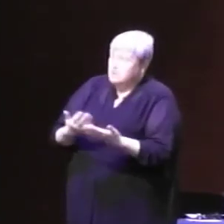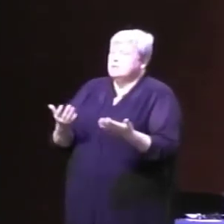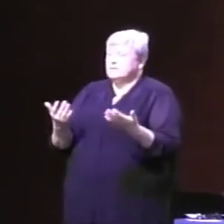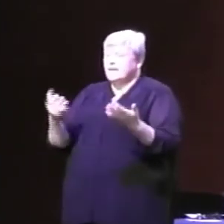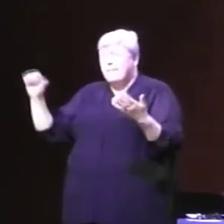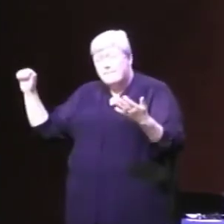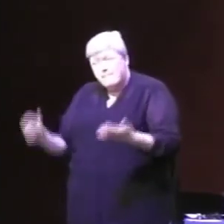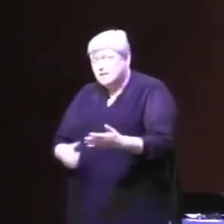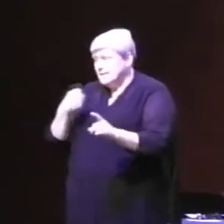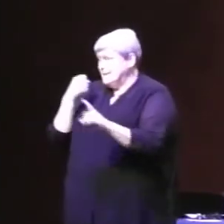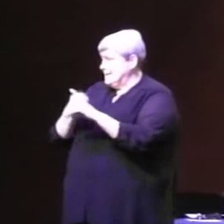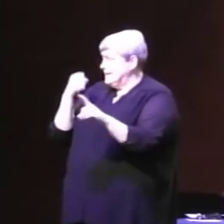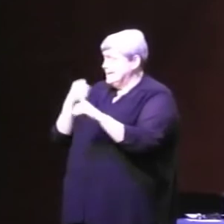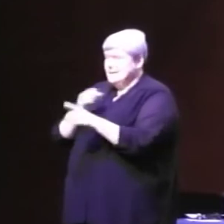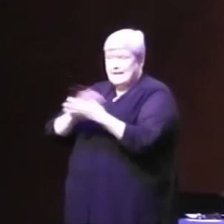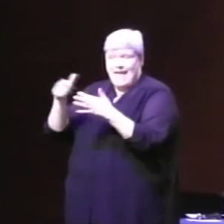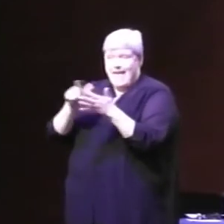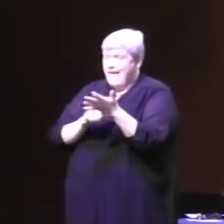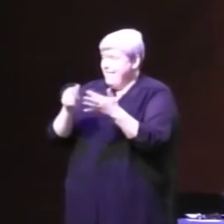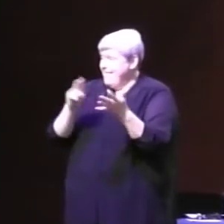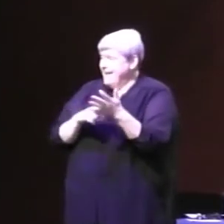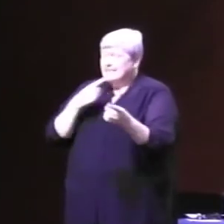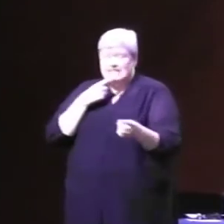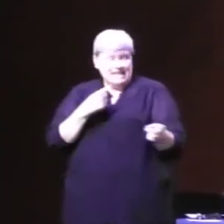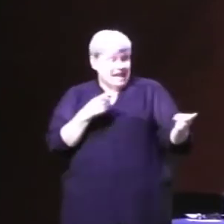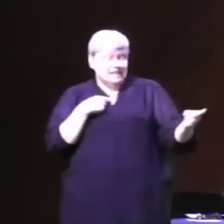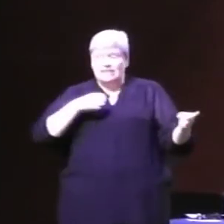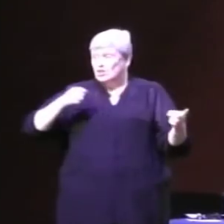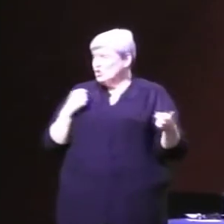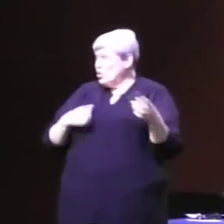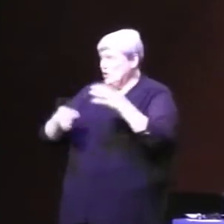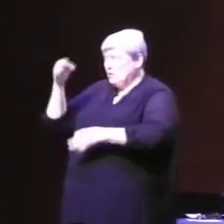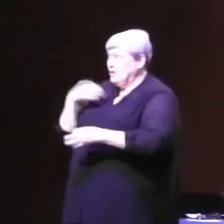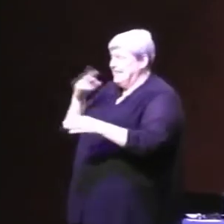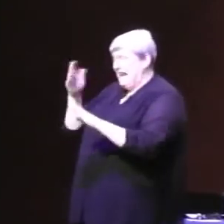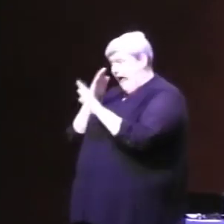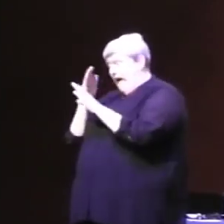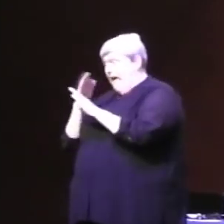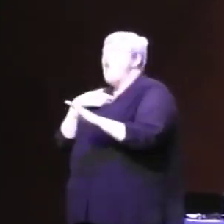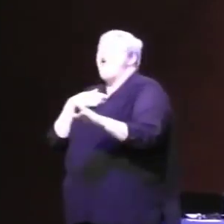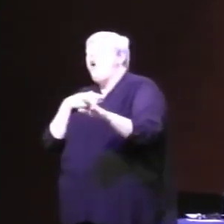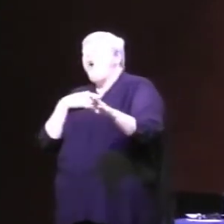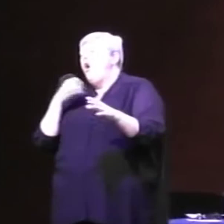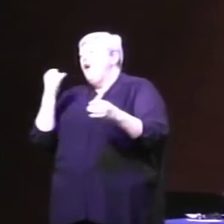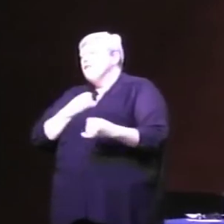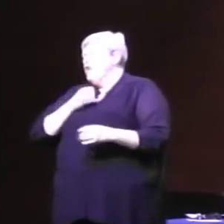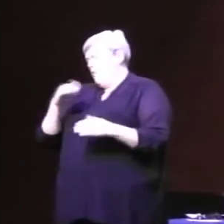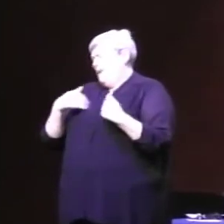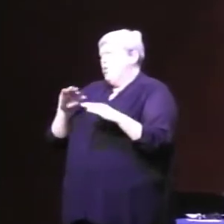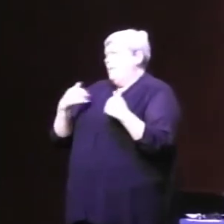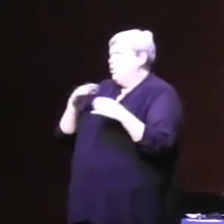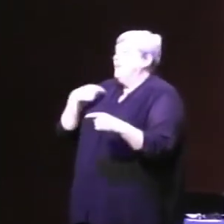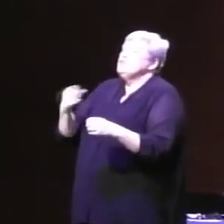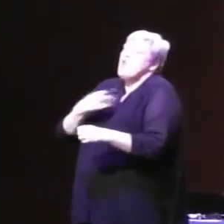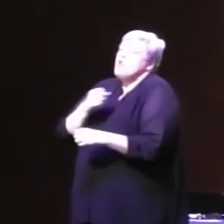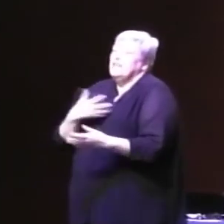We must insist, as Helen said, that the Scottish politicians don't hide behind that it's all the fault of the Tories and we can't do anything about it line, which a number of them